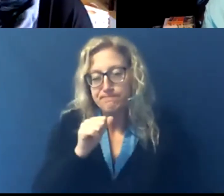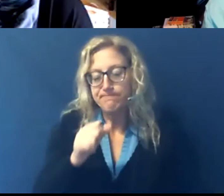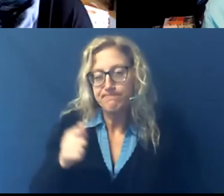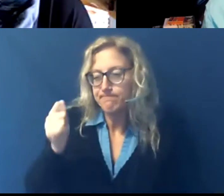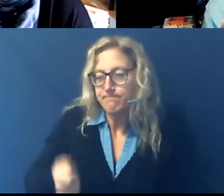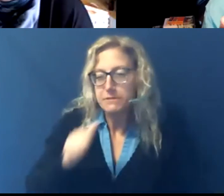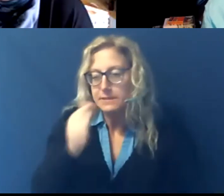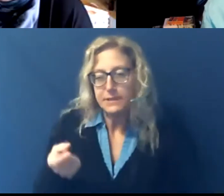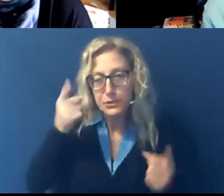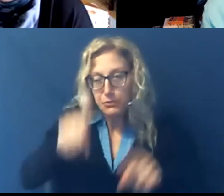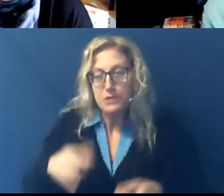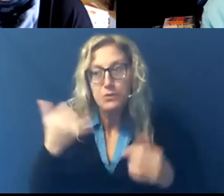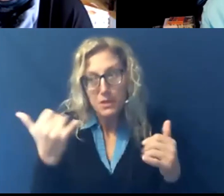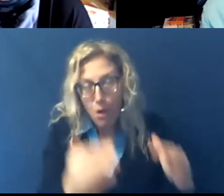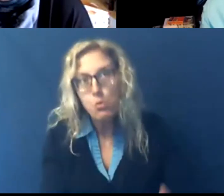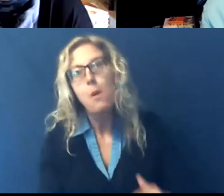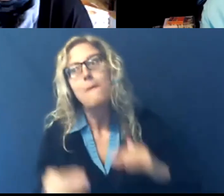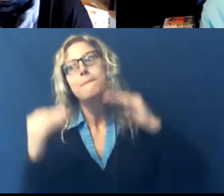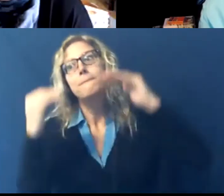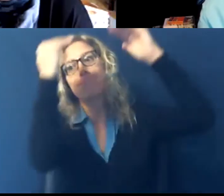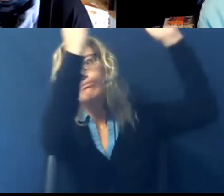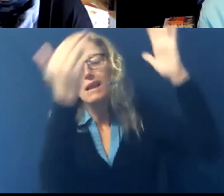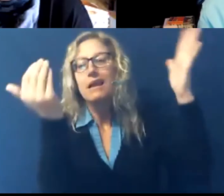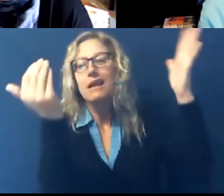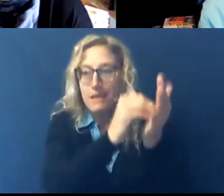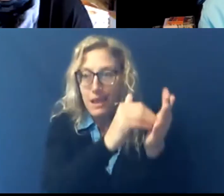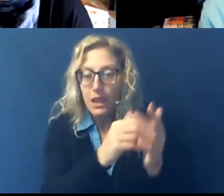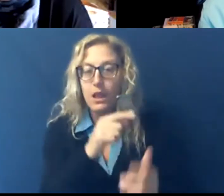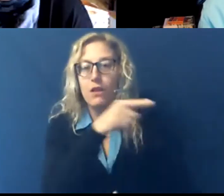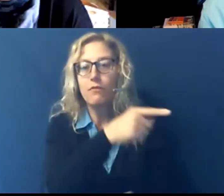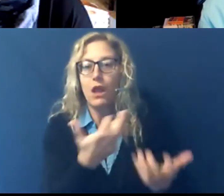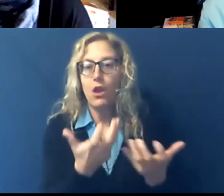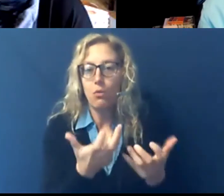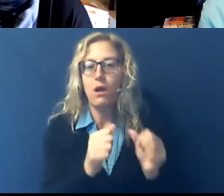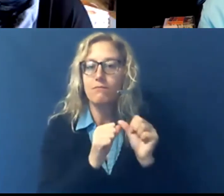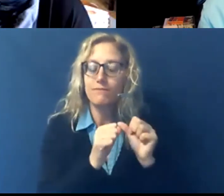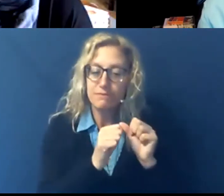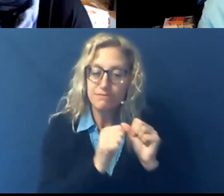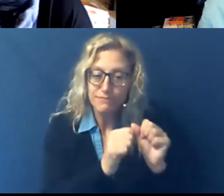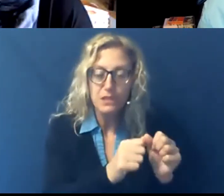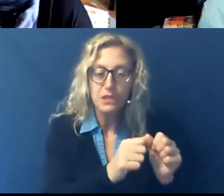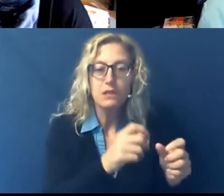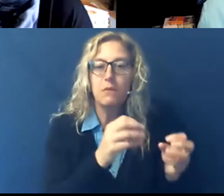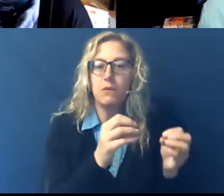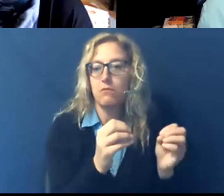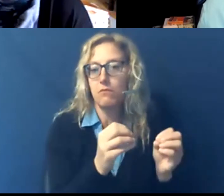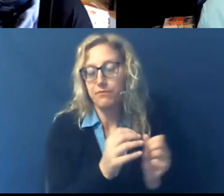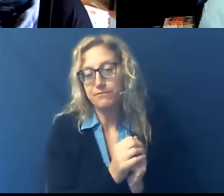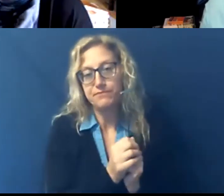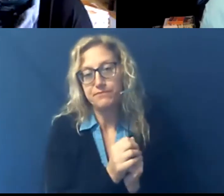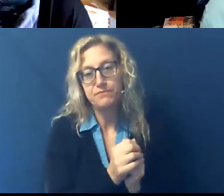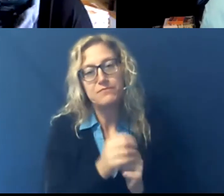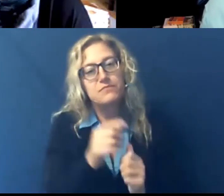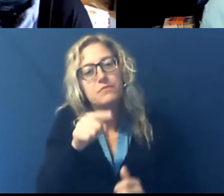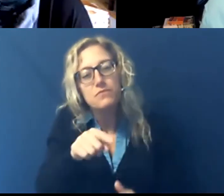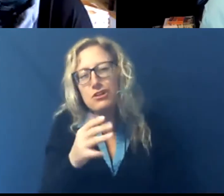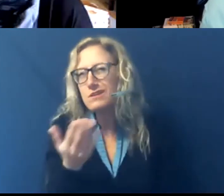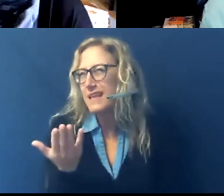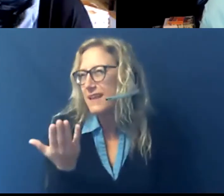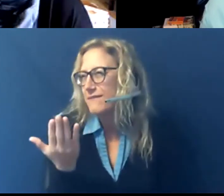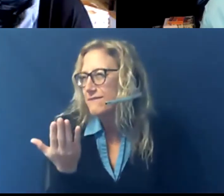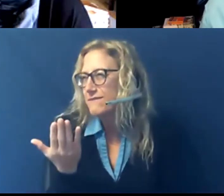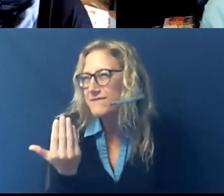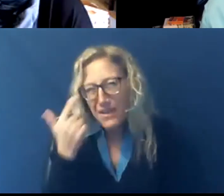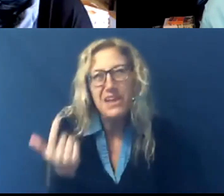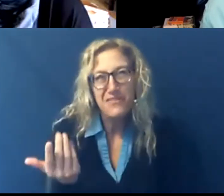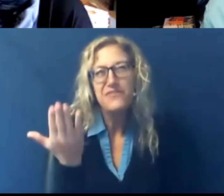back up to the Supreme Court with the feds arguing for a stay of the injunction. There are 15